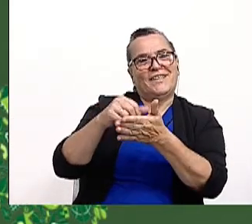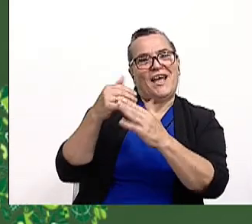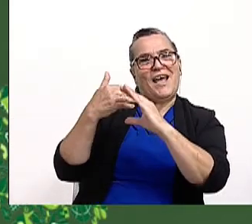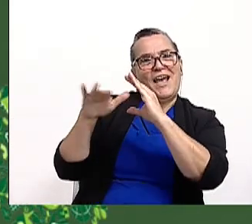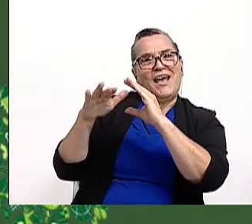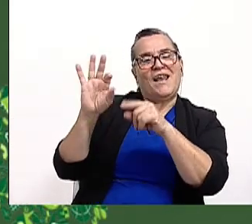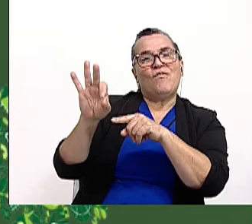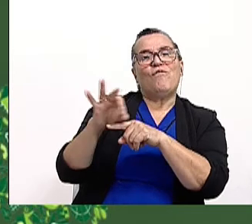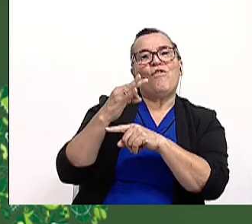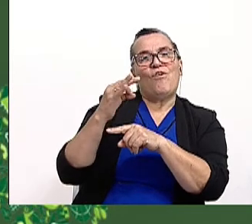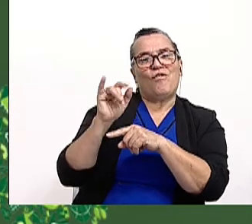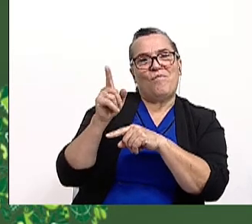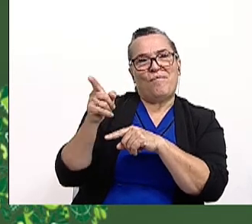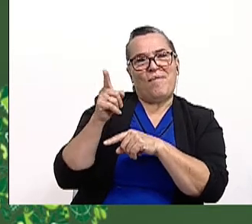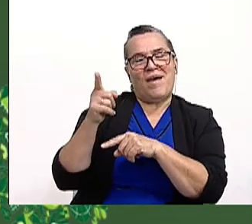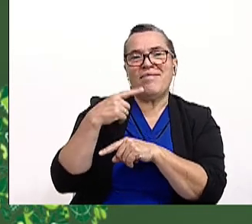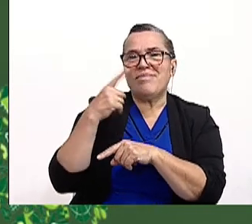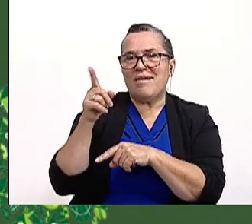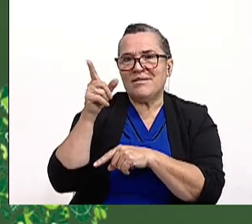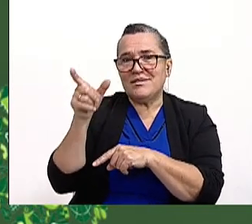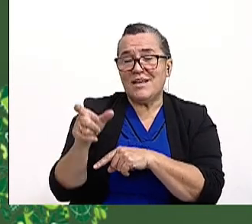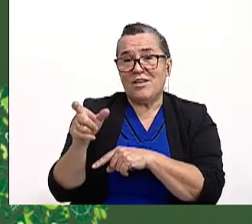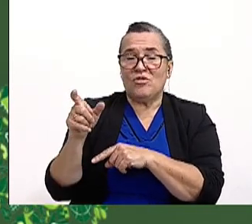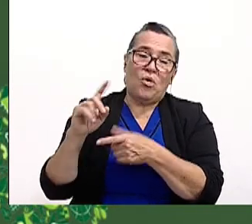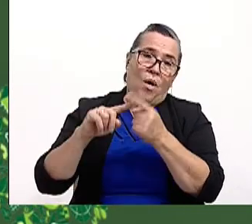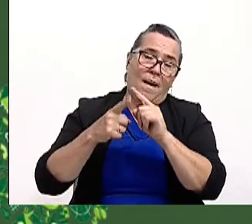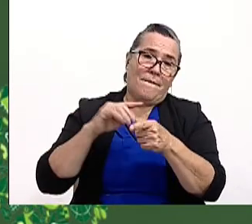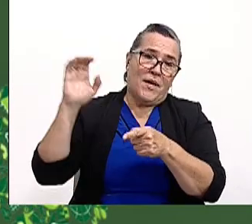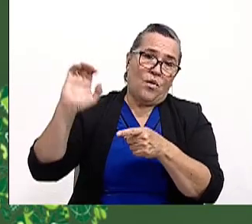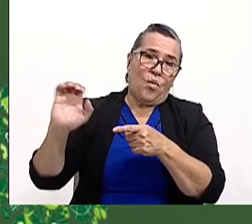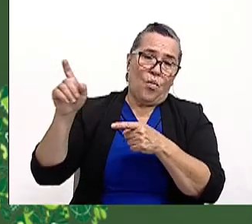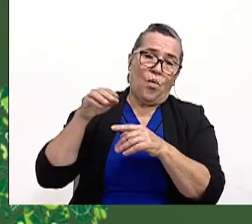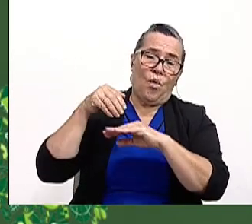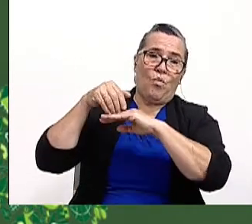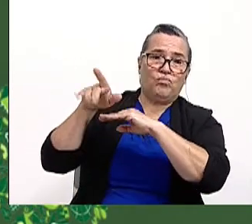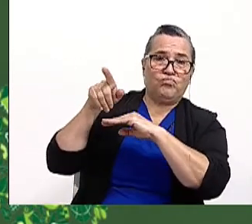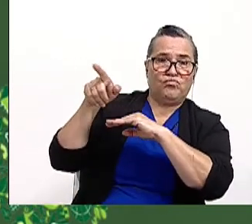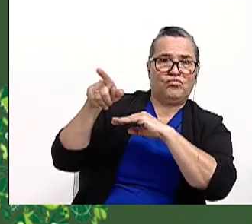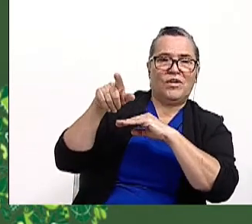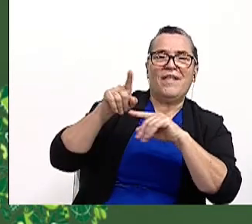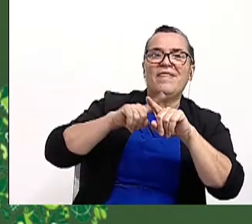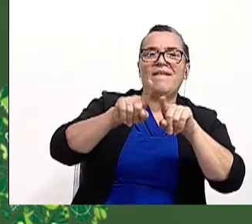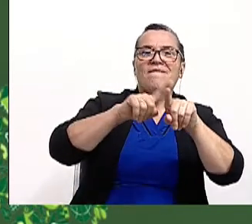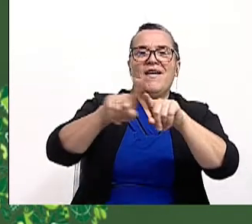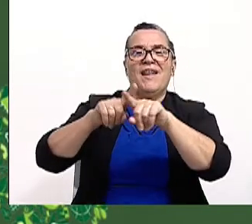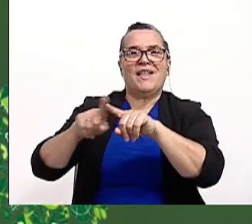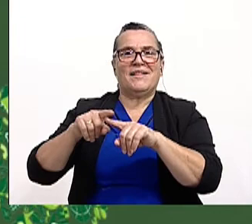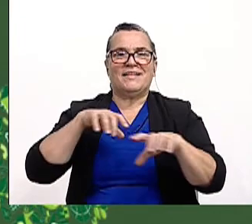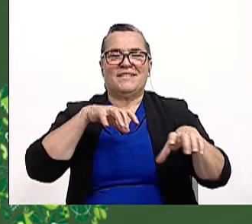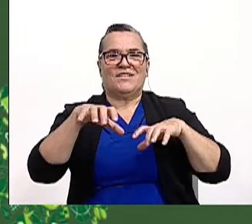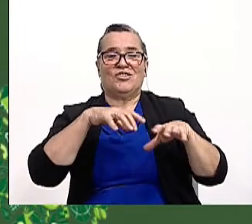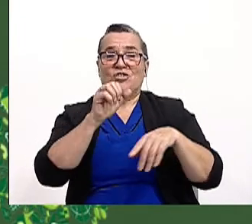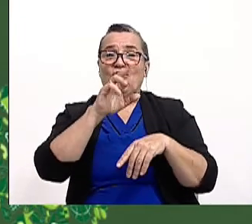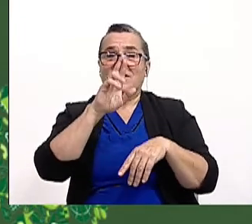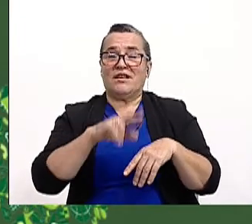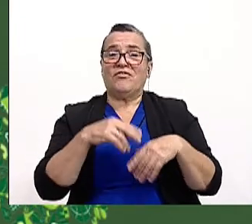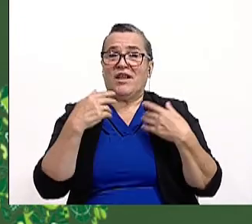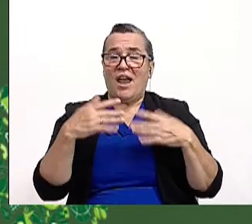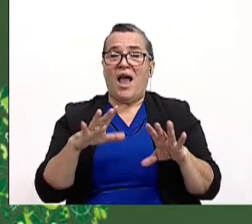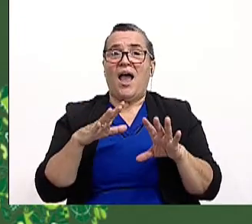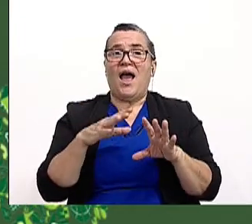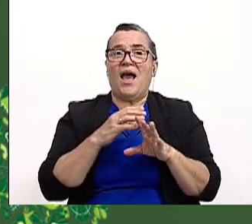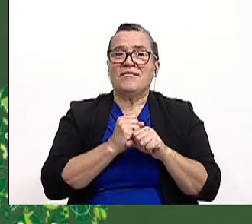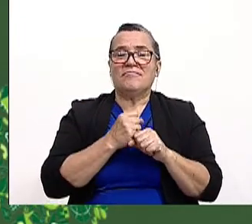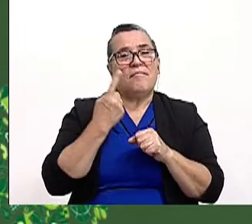an email telling him or her about the different actions that our country has taken